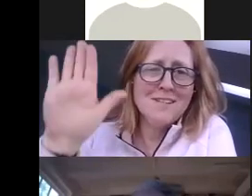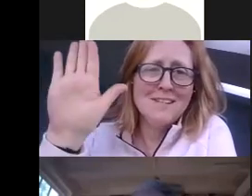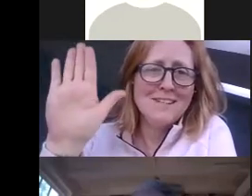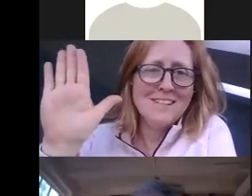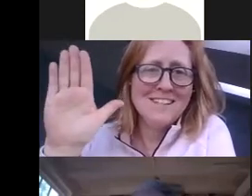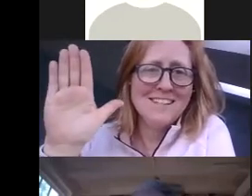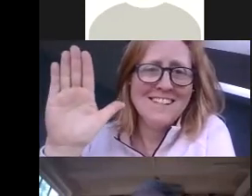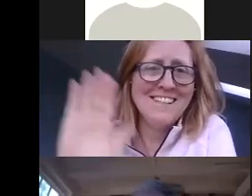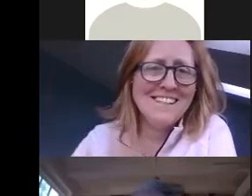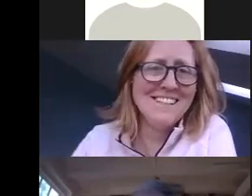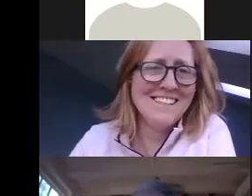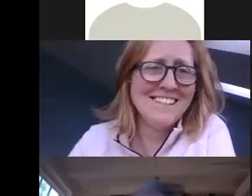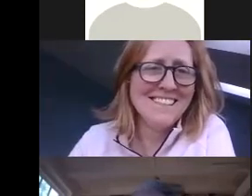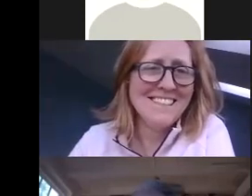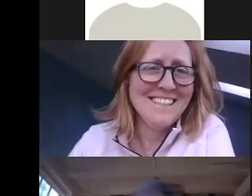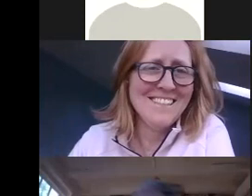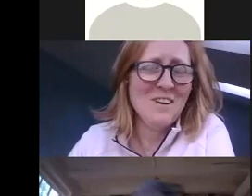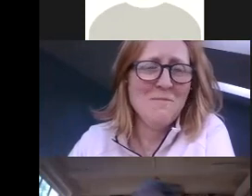Zoom hands.